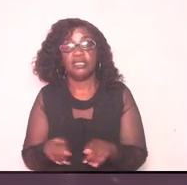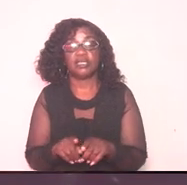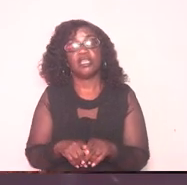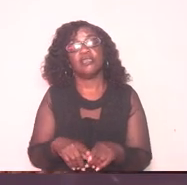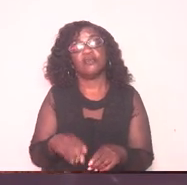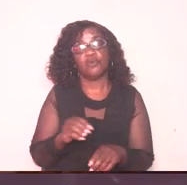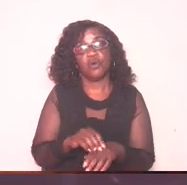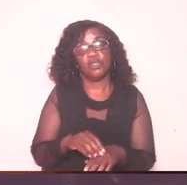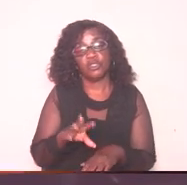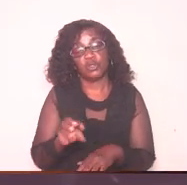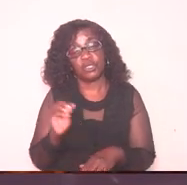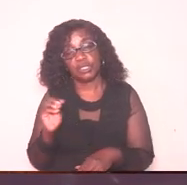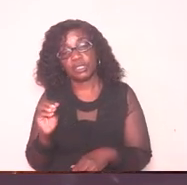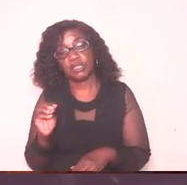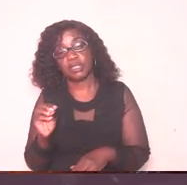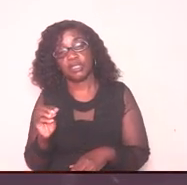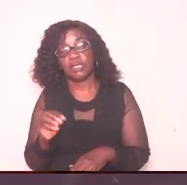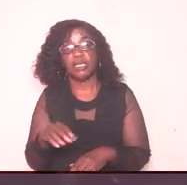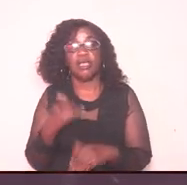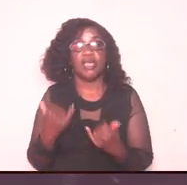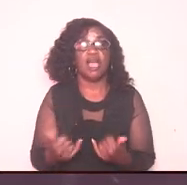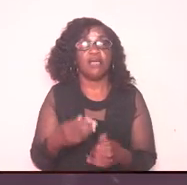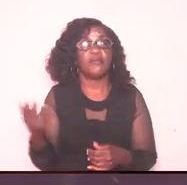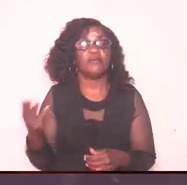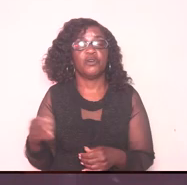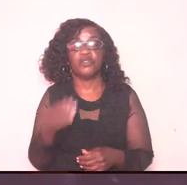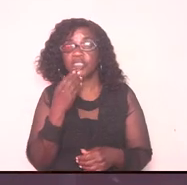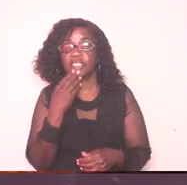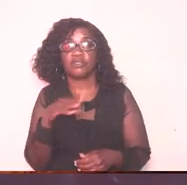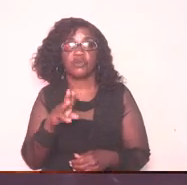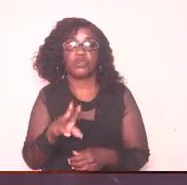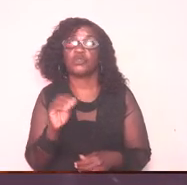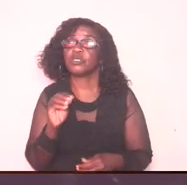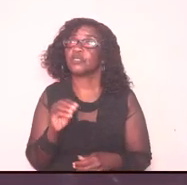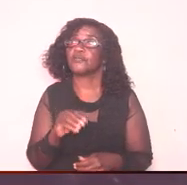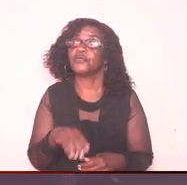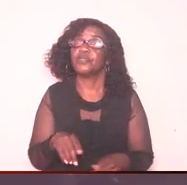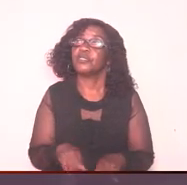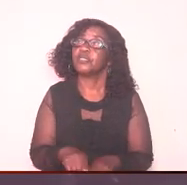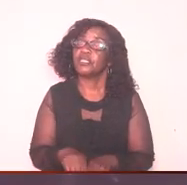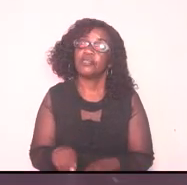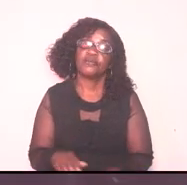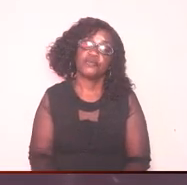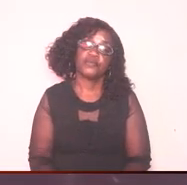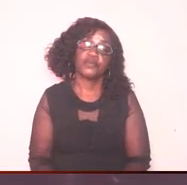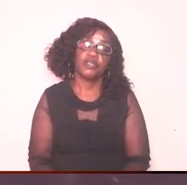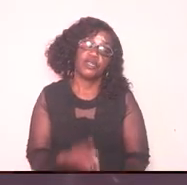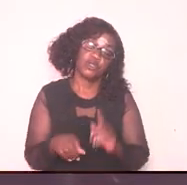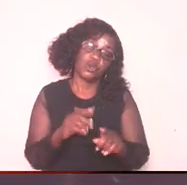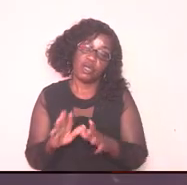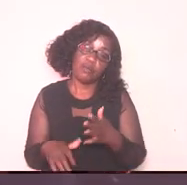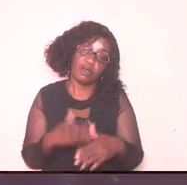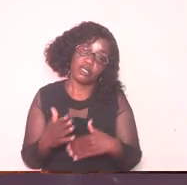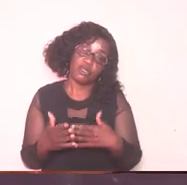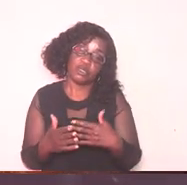on the issues of choice and responsibility amongst youth and young people. Now, my noble delegation, do allow me to address your case. What we are talking about